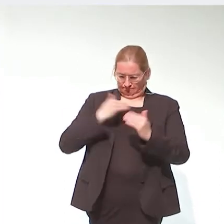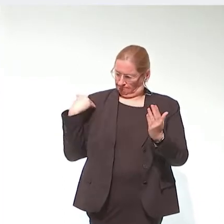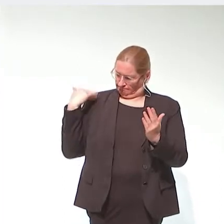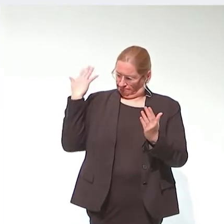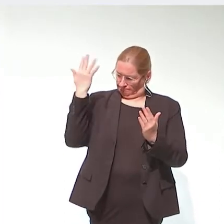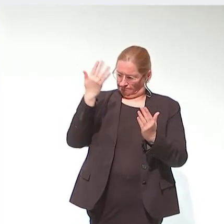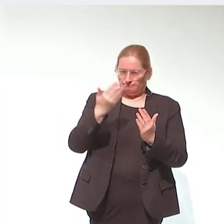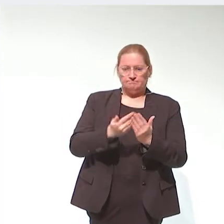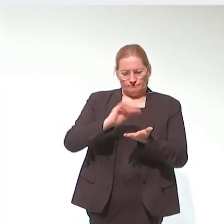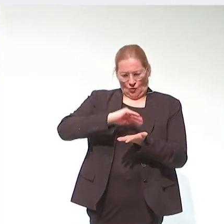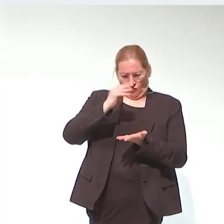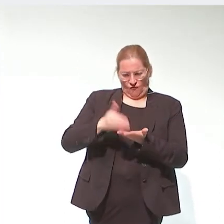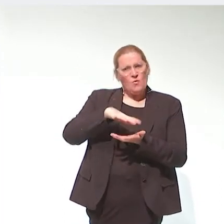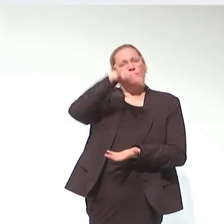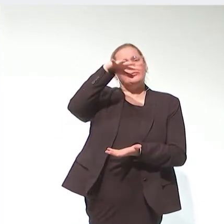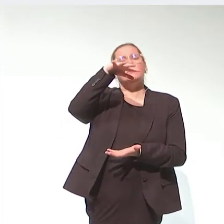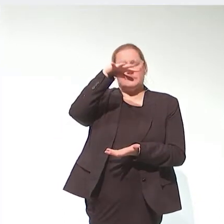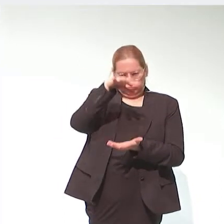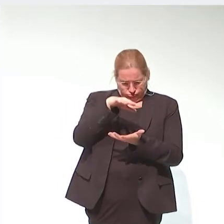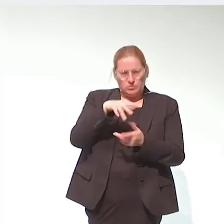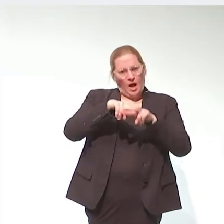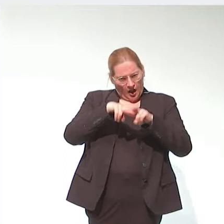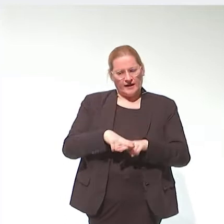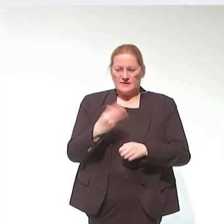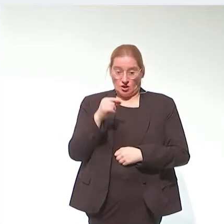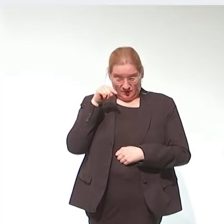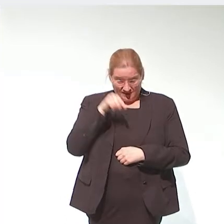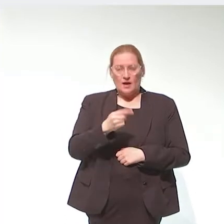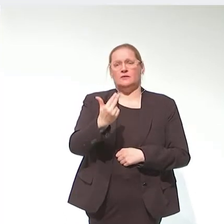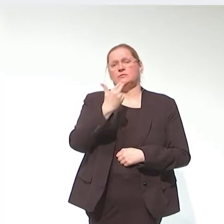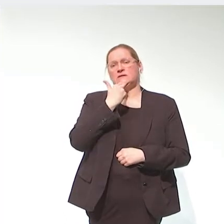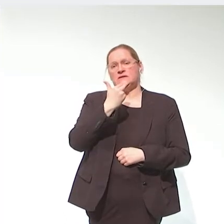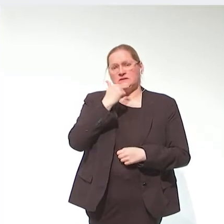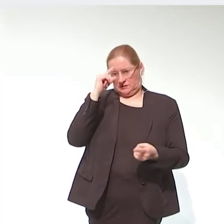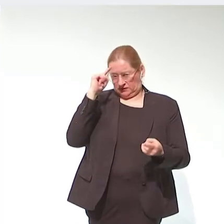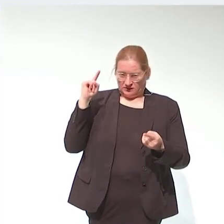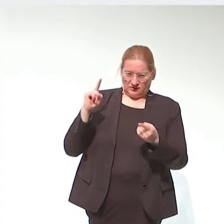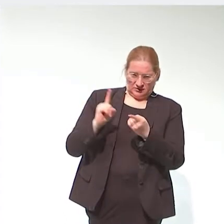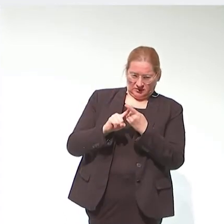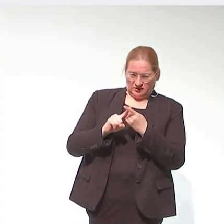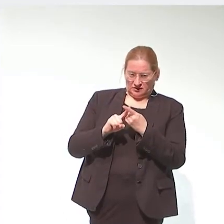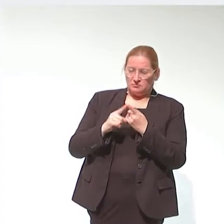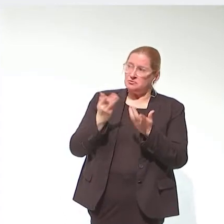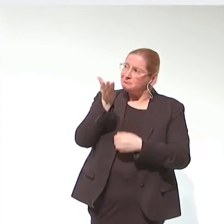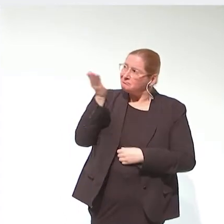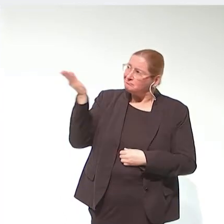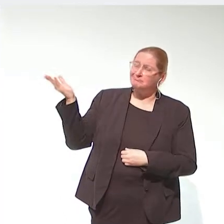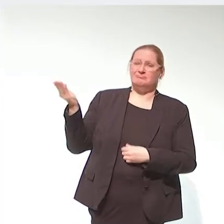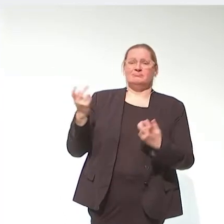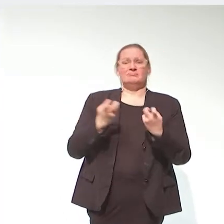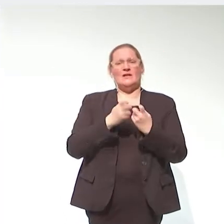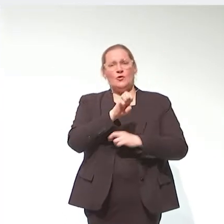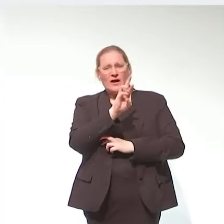do have something either in the ERDF or ESF or REACT-EU or the new REACT-EU